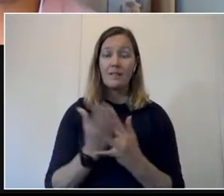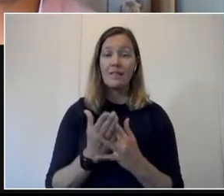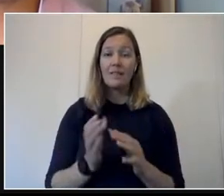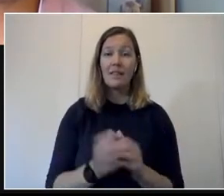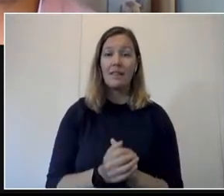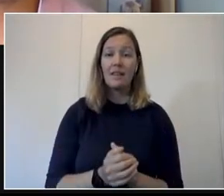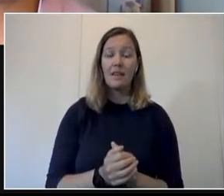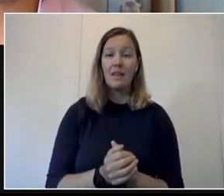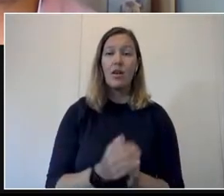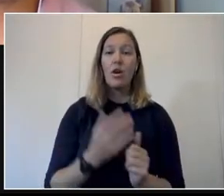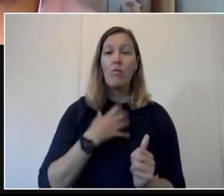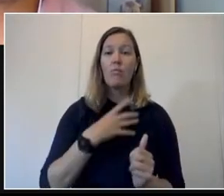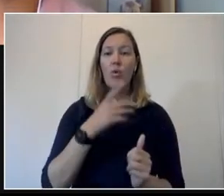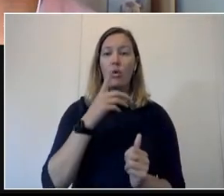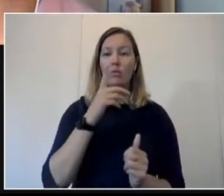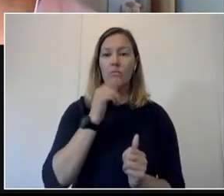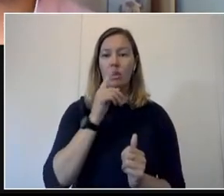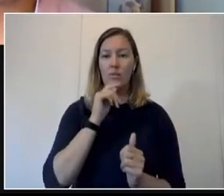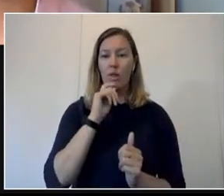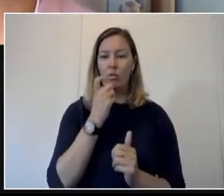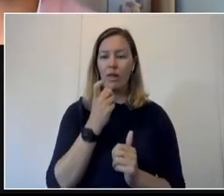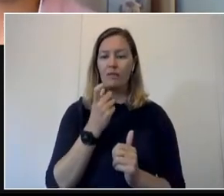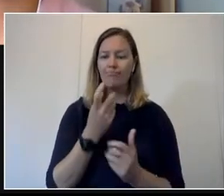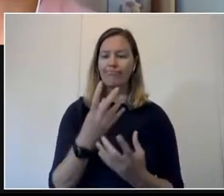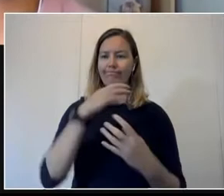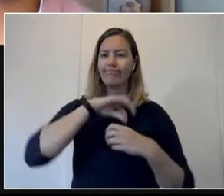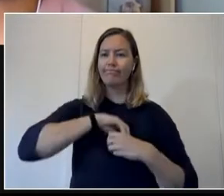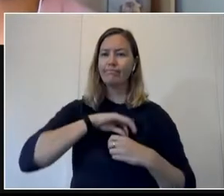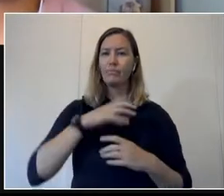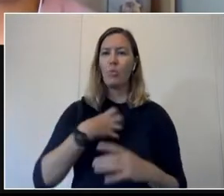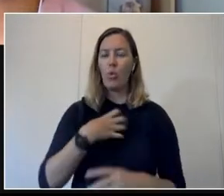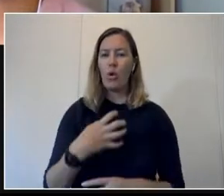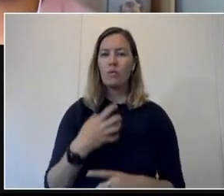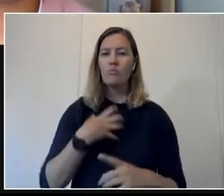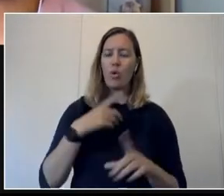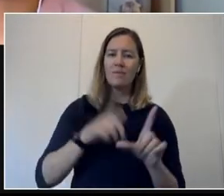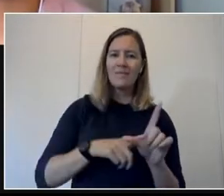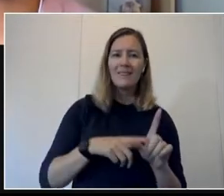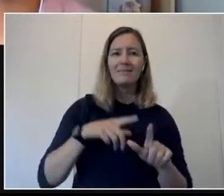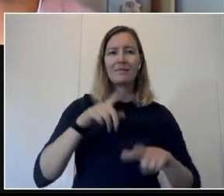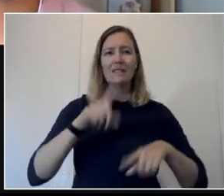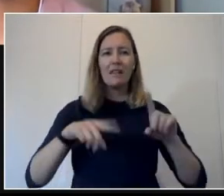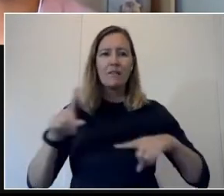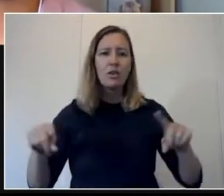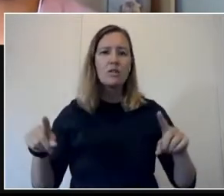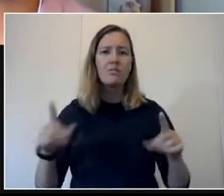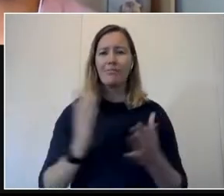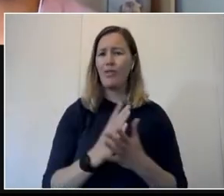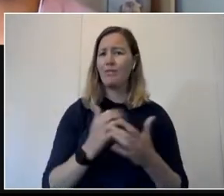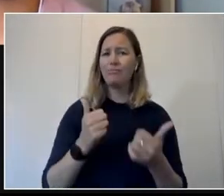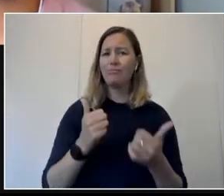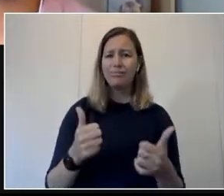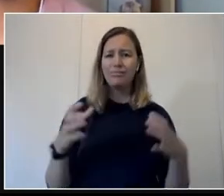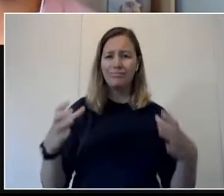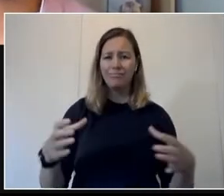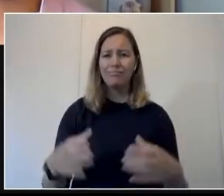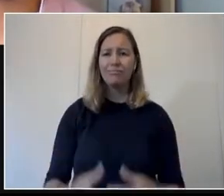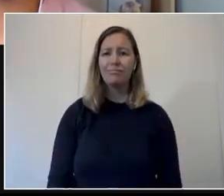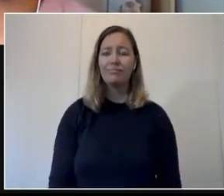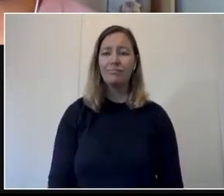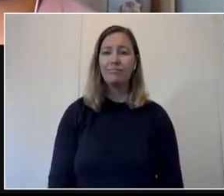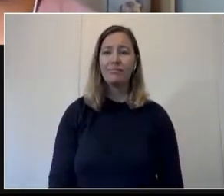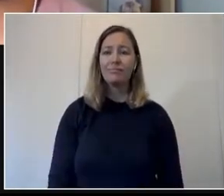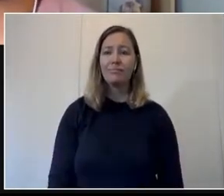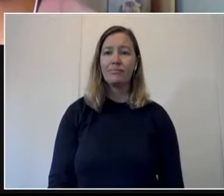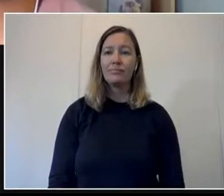They're more likely to get more out of it. They're younger. They're more diverse. They're what's not to like. So, you know, if you